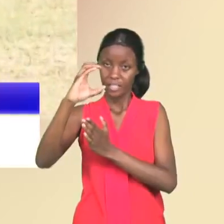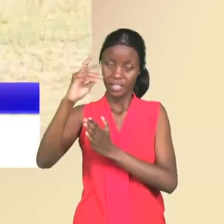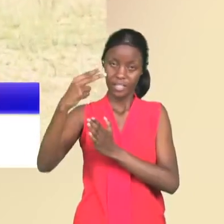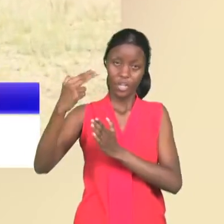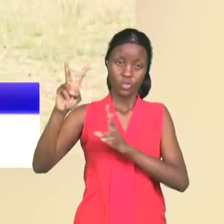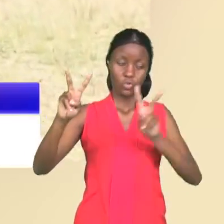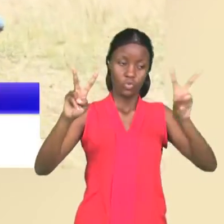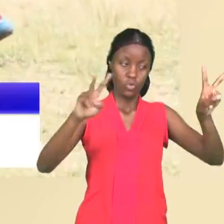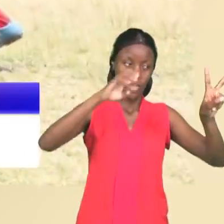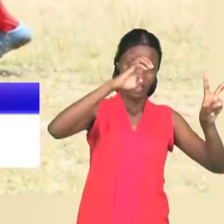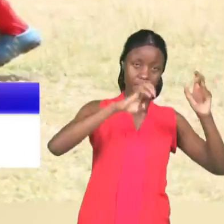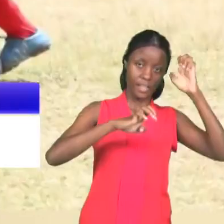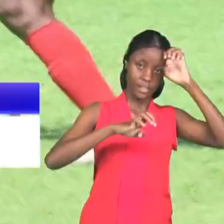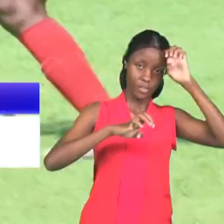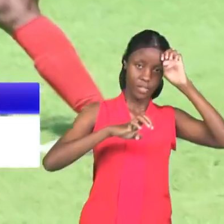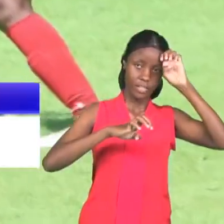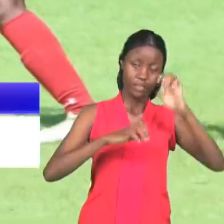with Eldoret Falcons.